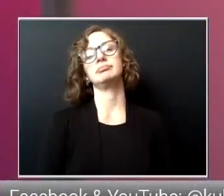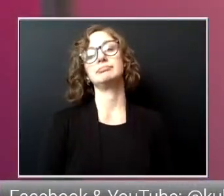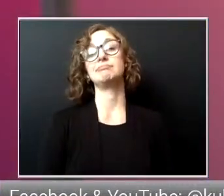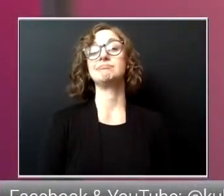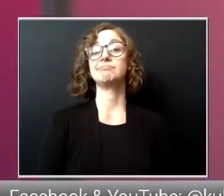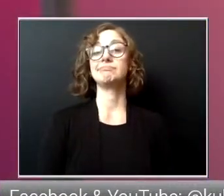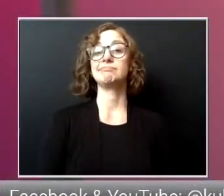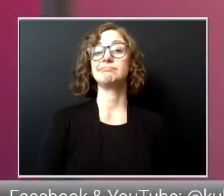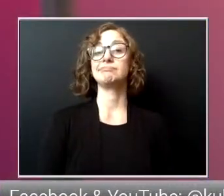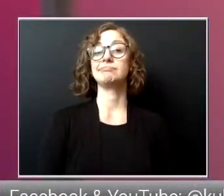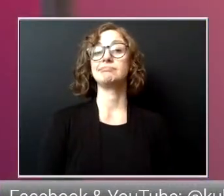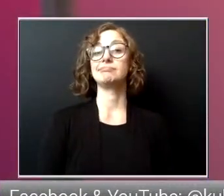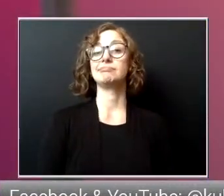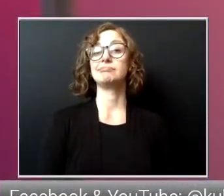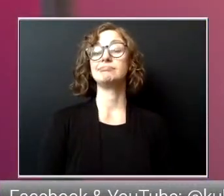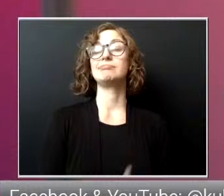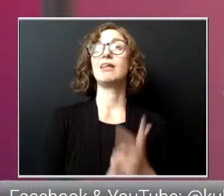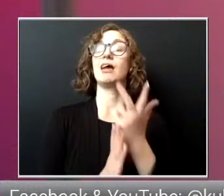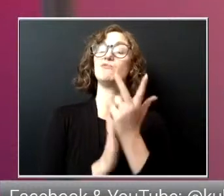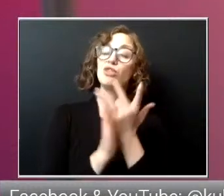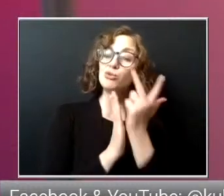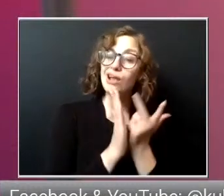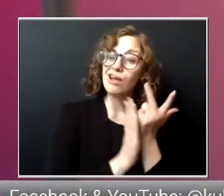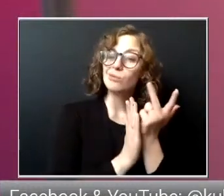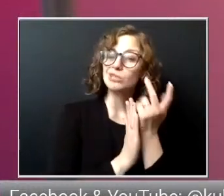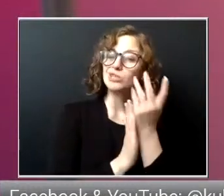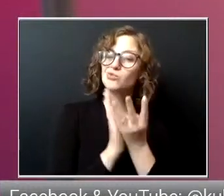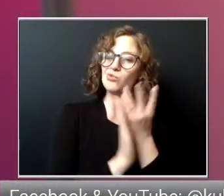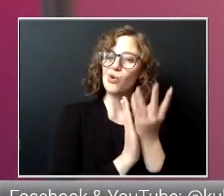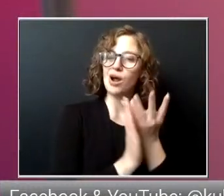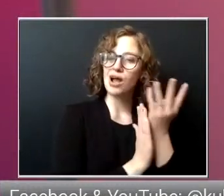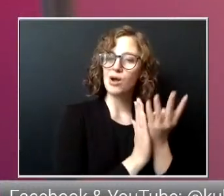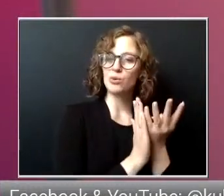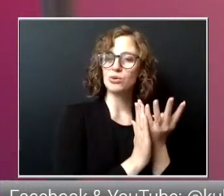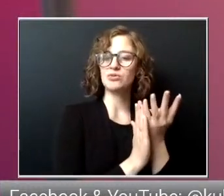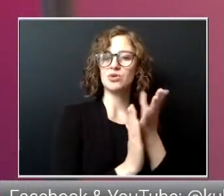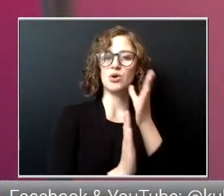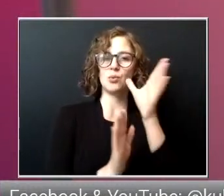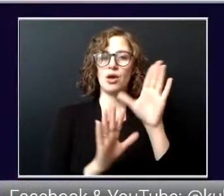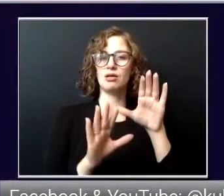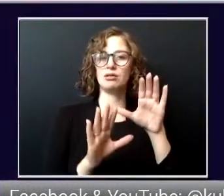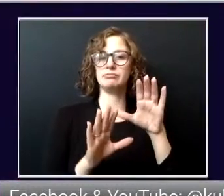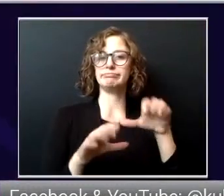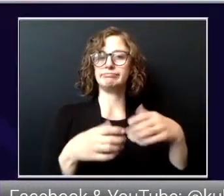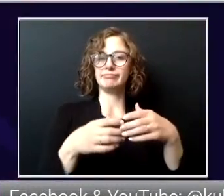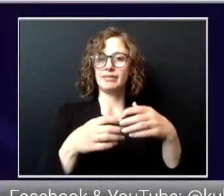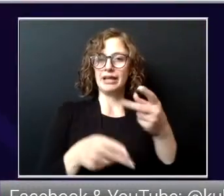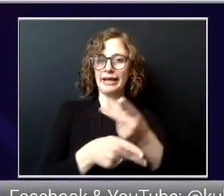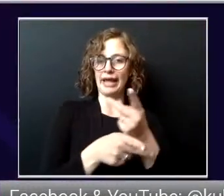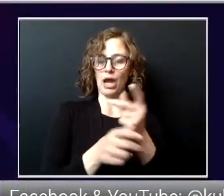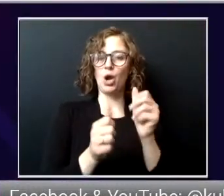every 3 to 4 hours, we'll cluster our care with the babies. So we will assess them, do diaper